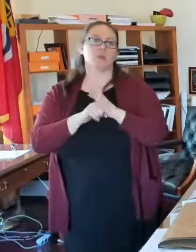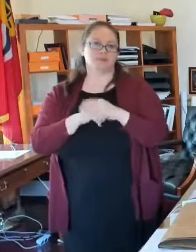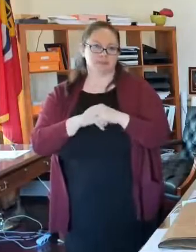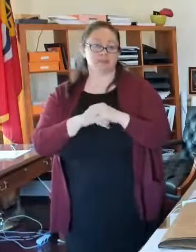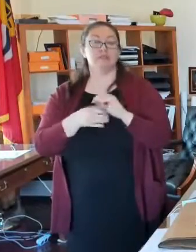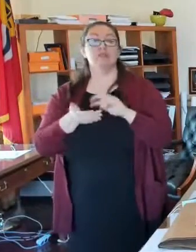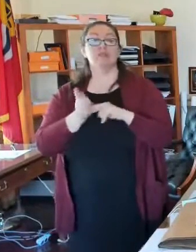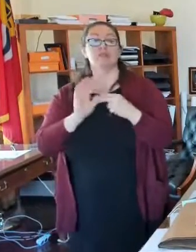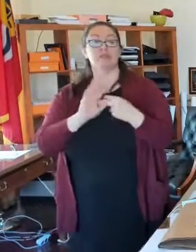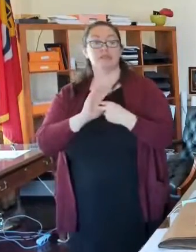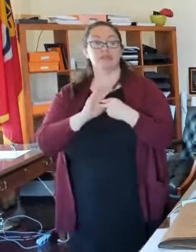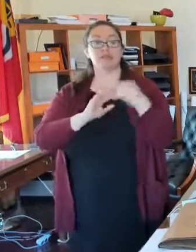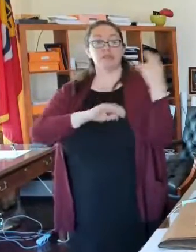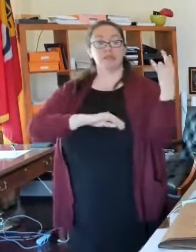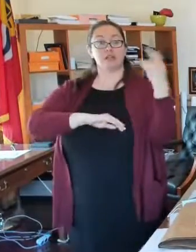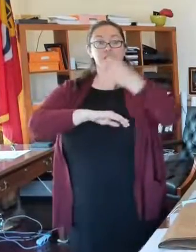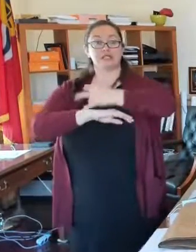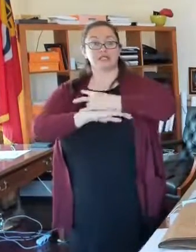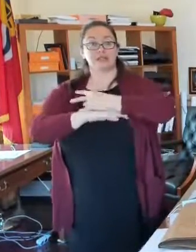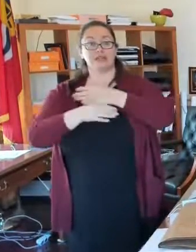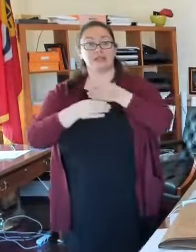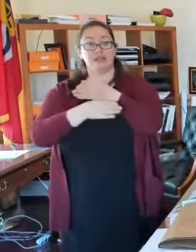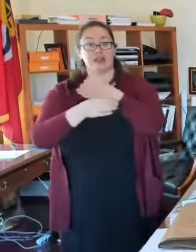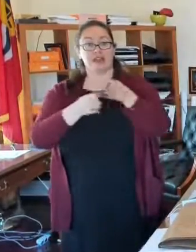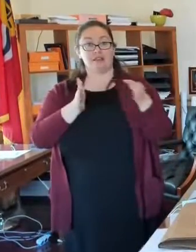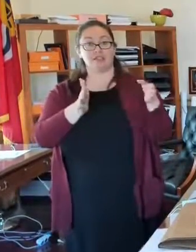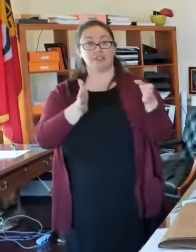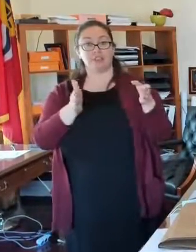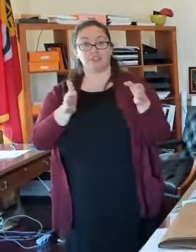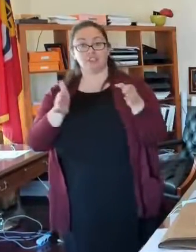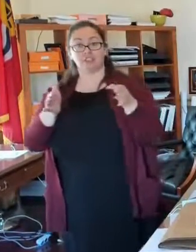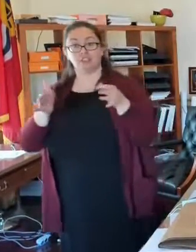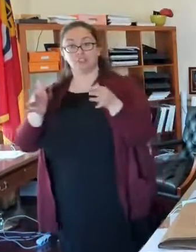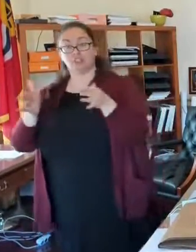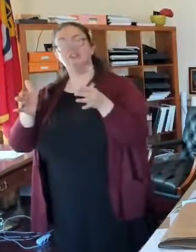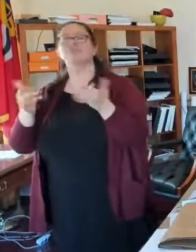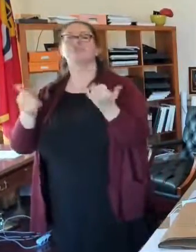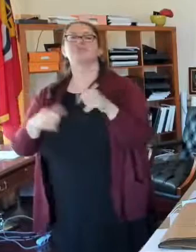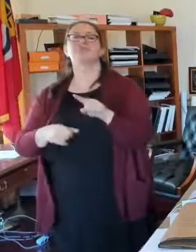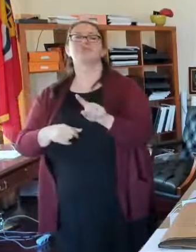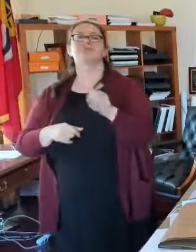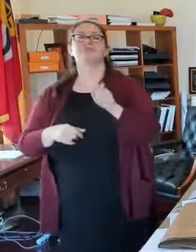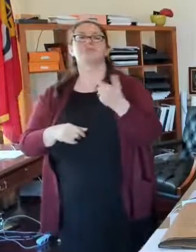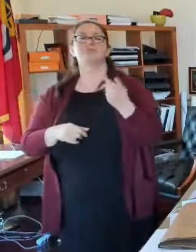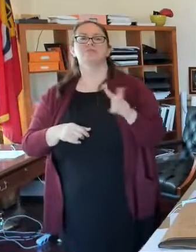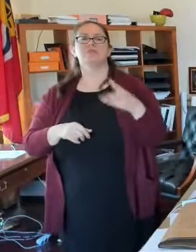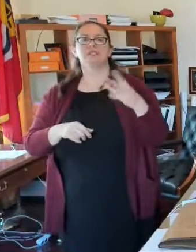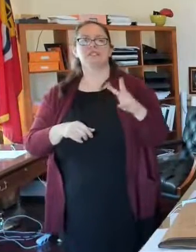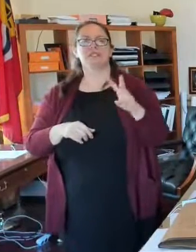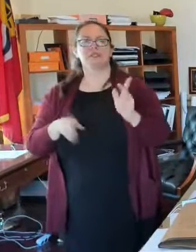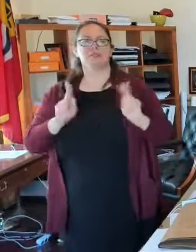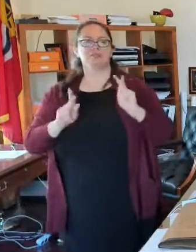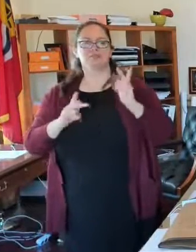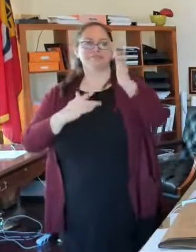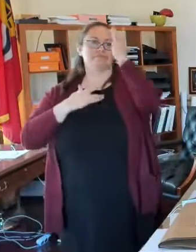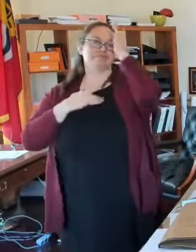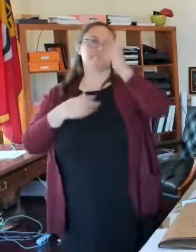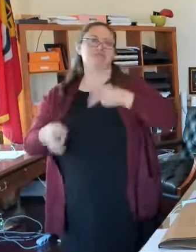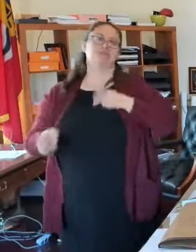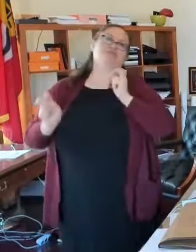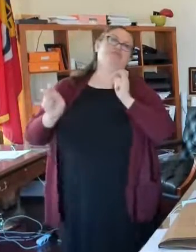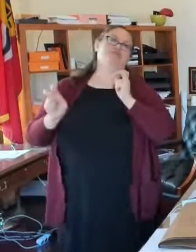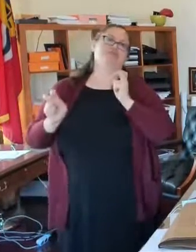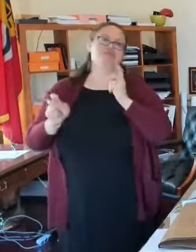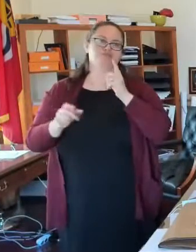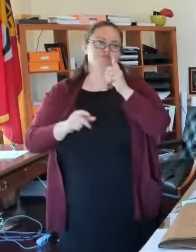our 7-day rolling average number of cases to 116. And that gives